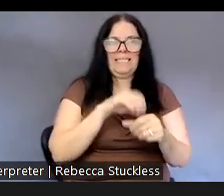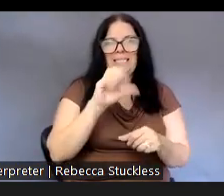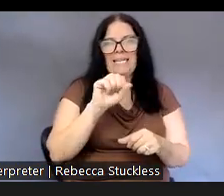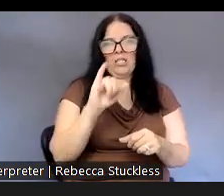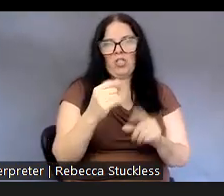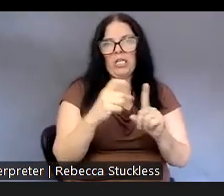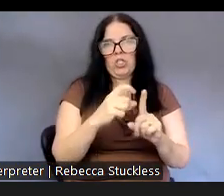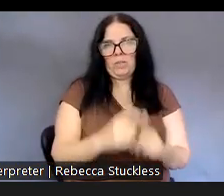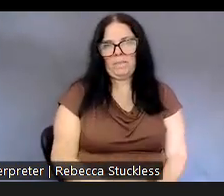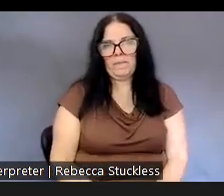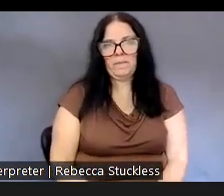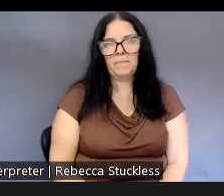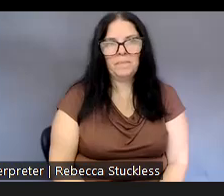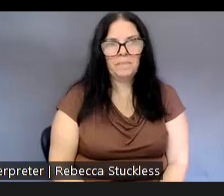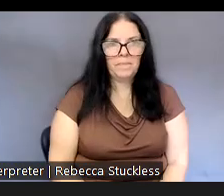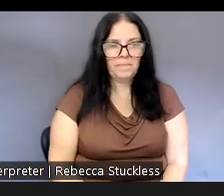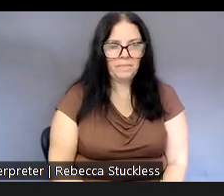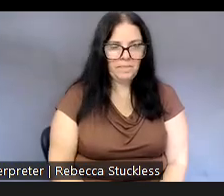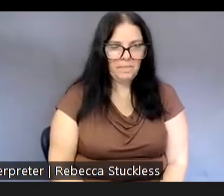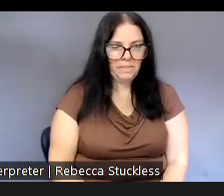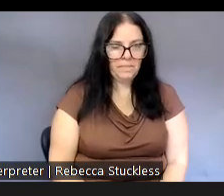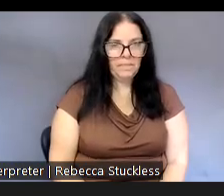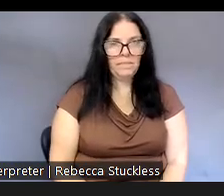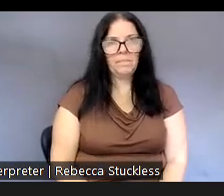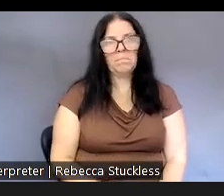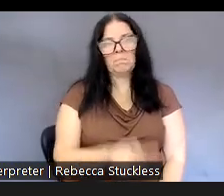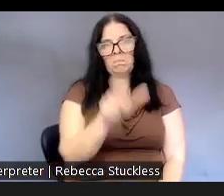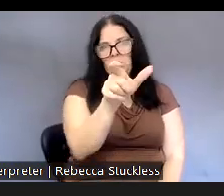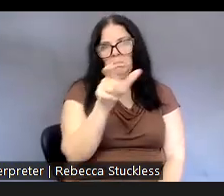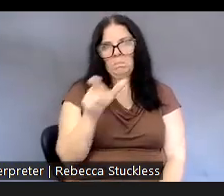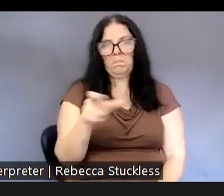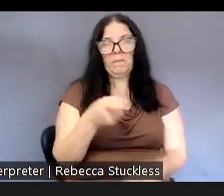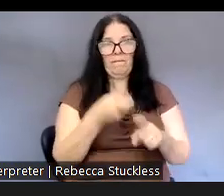terms. This is retrieved from an actual